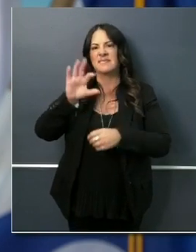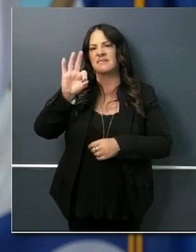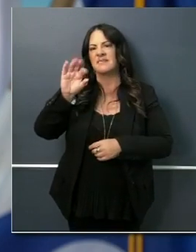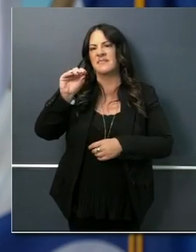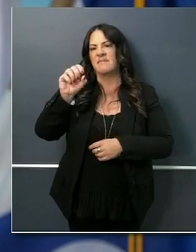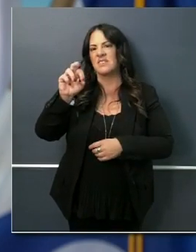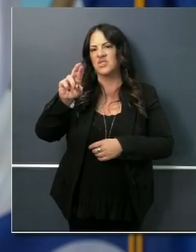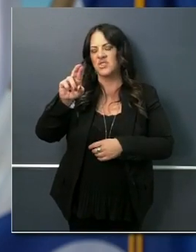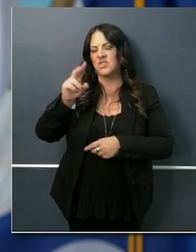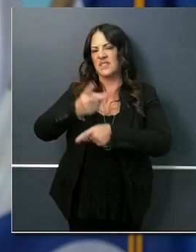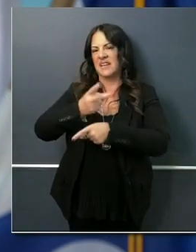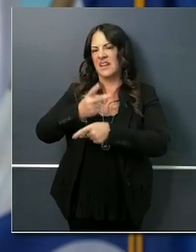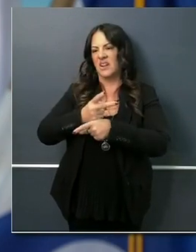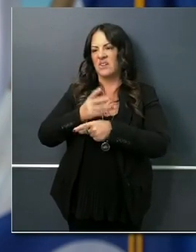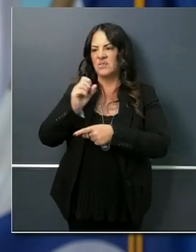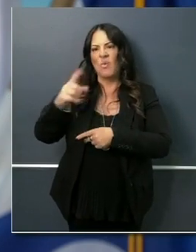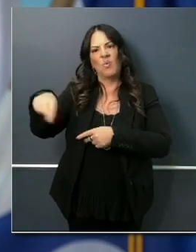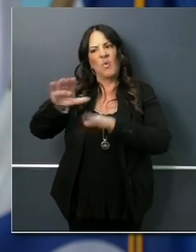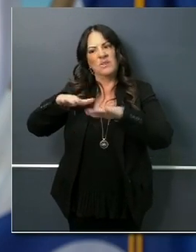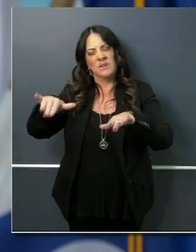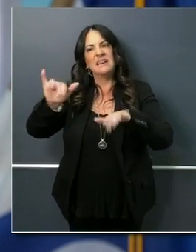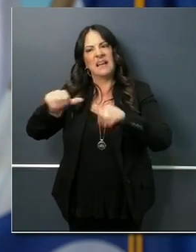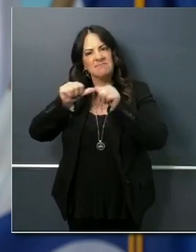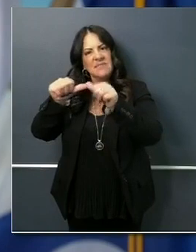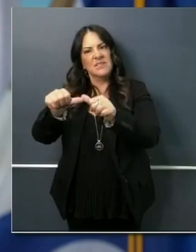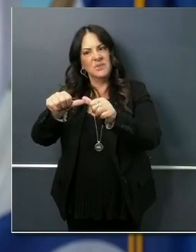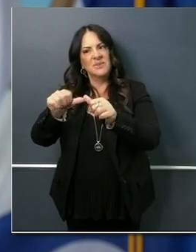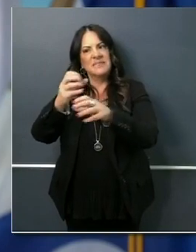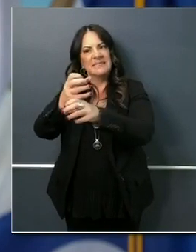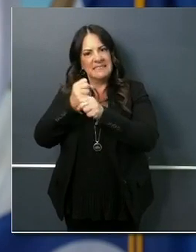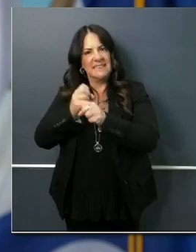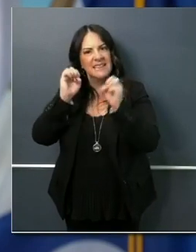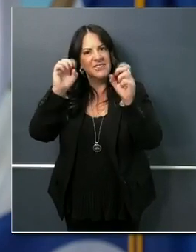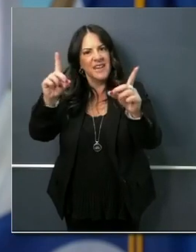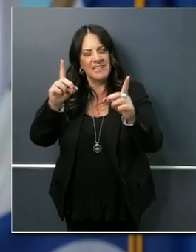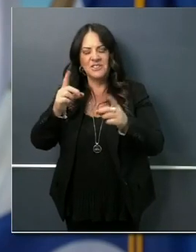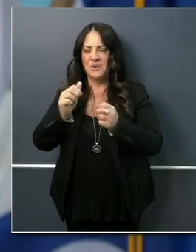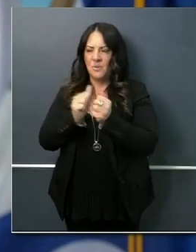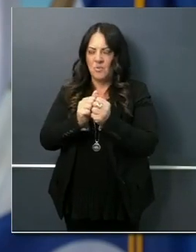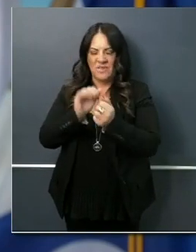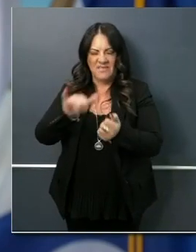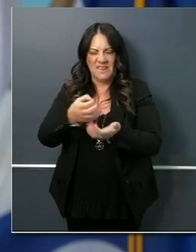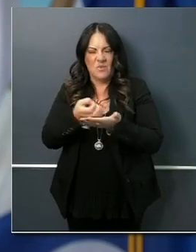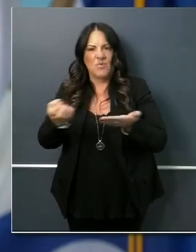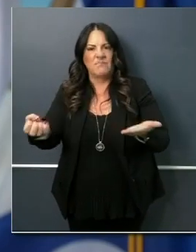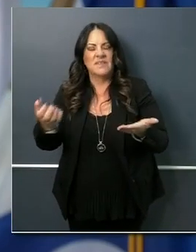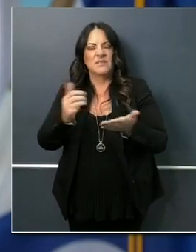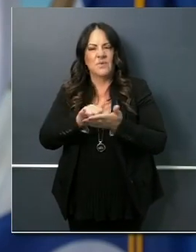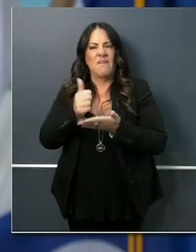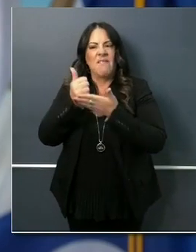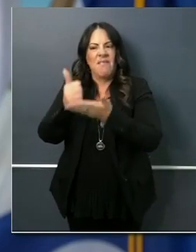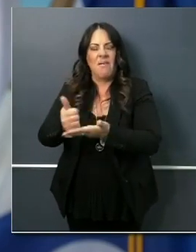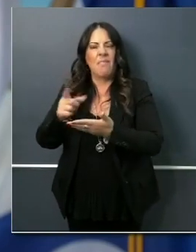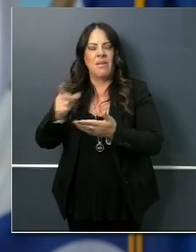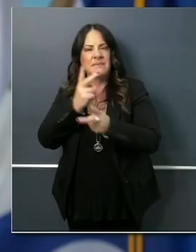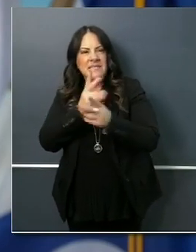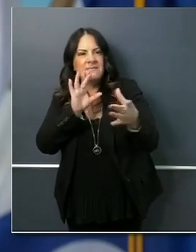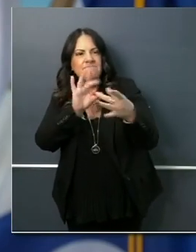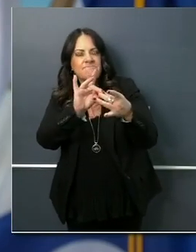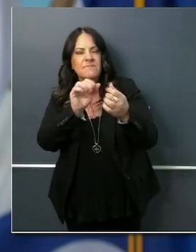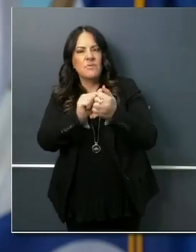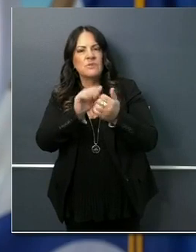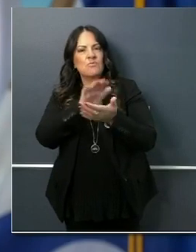practice their distance learning, continue to extend their educational opportunities, and continue to stay connected despite the